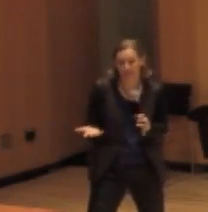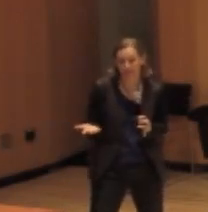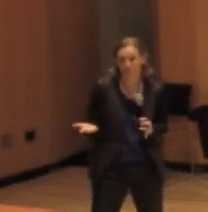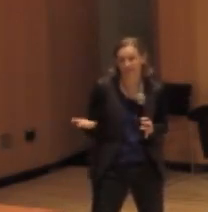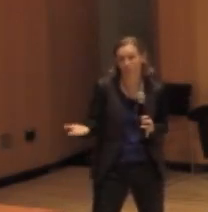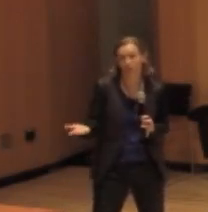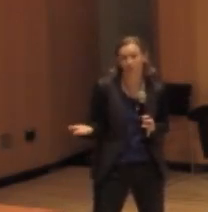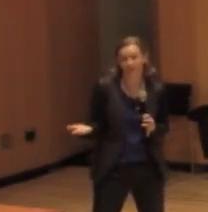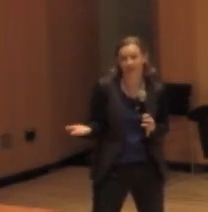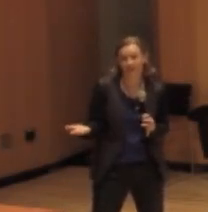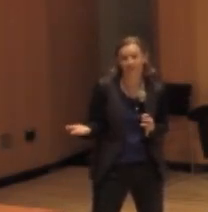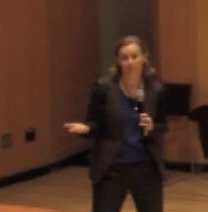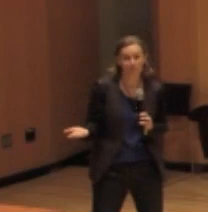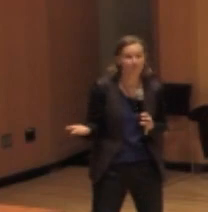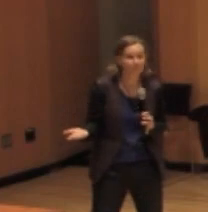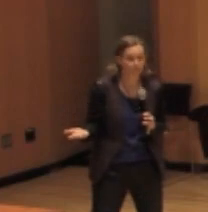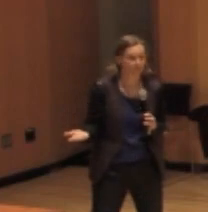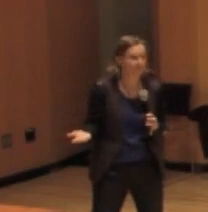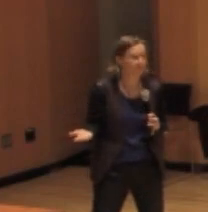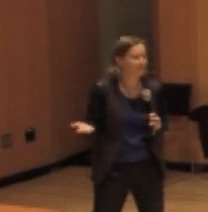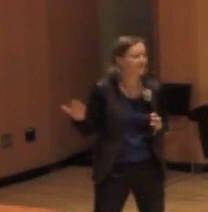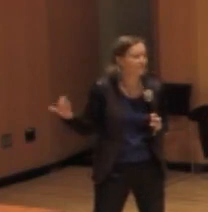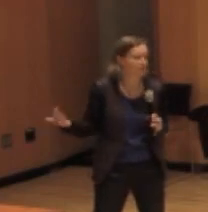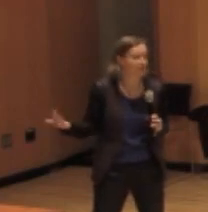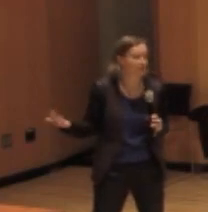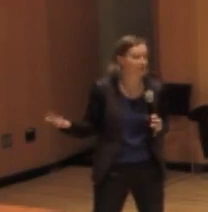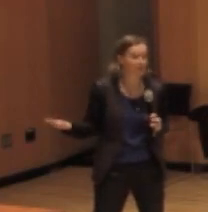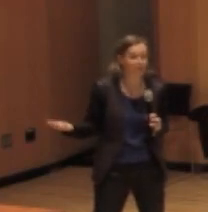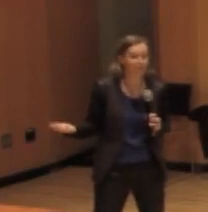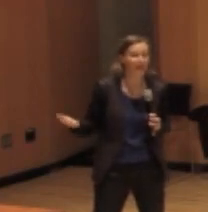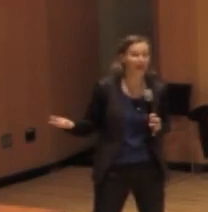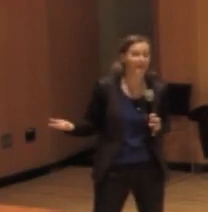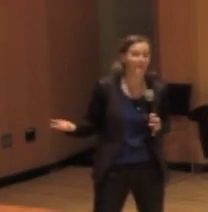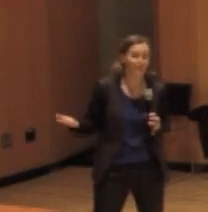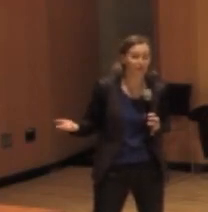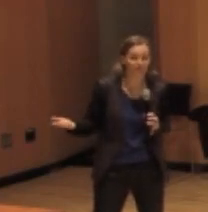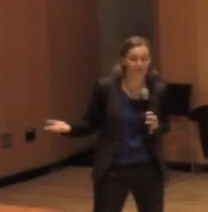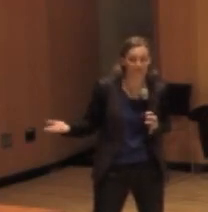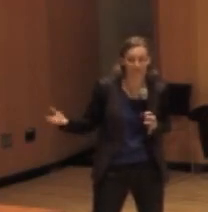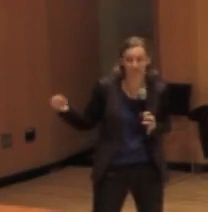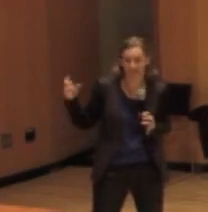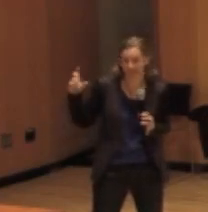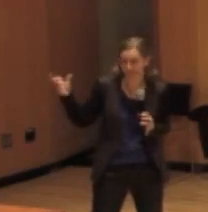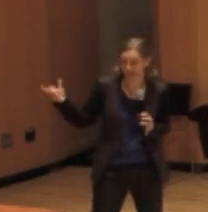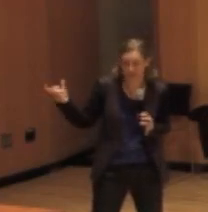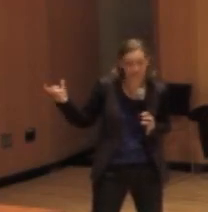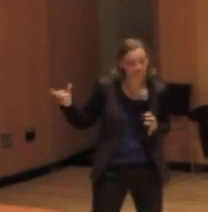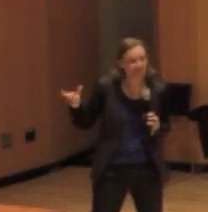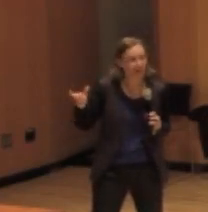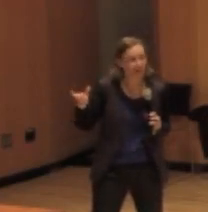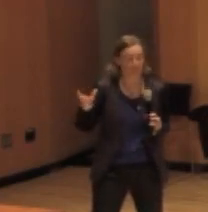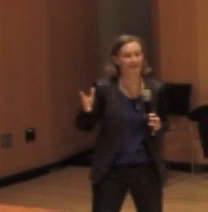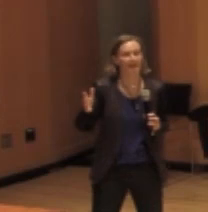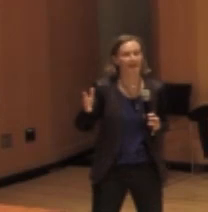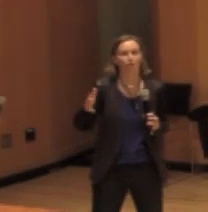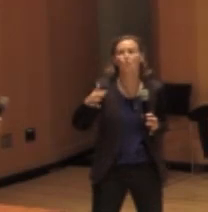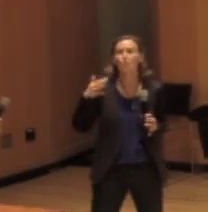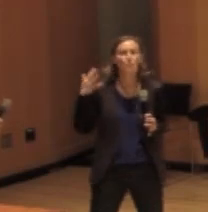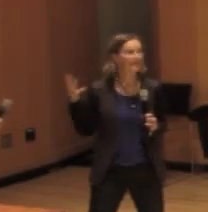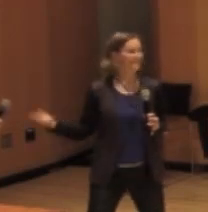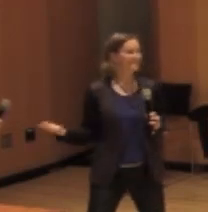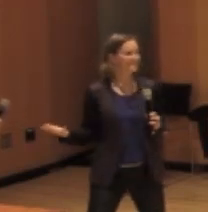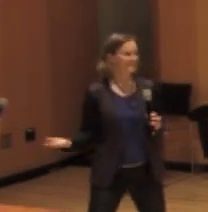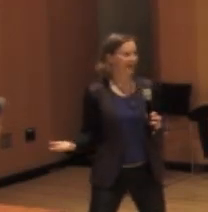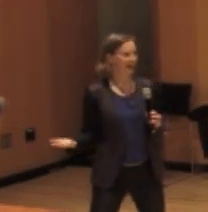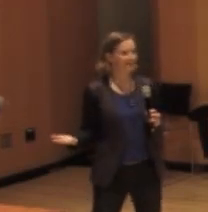read um a play Vinter and then saw the production at NRA that night and was like